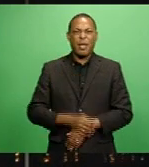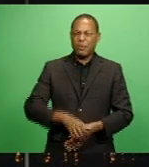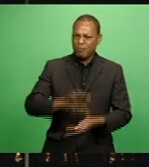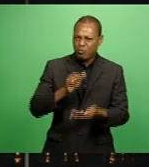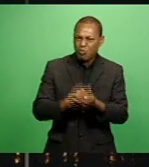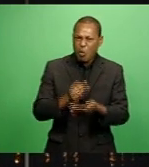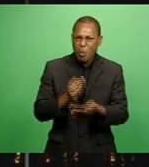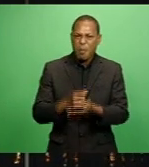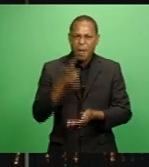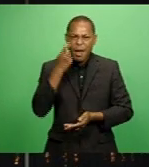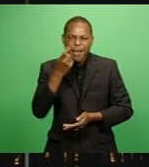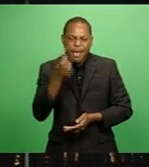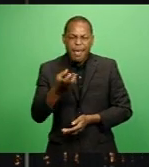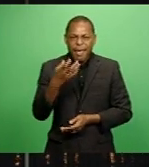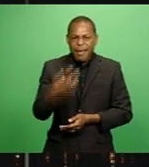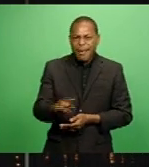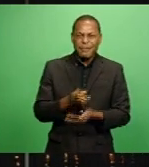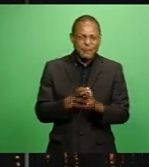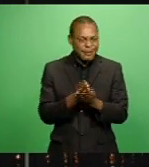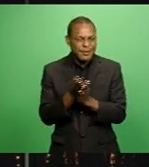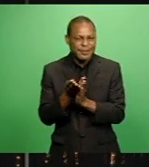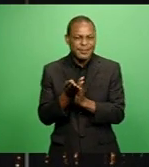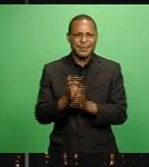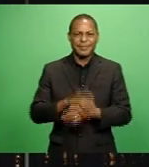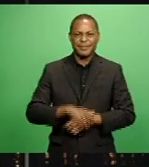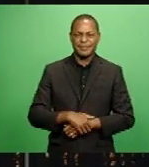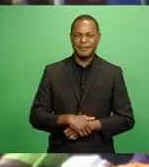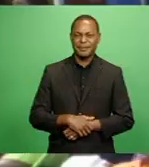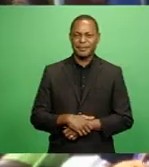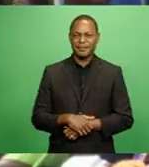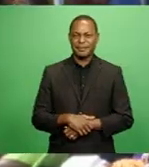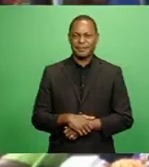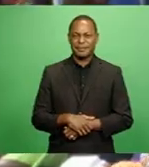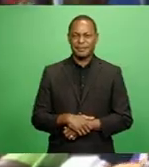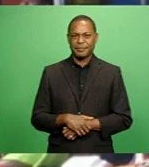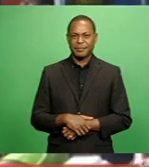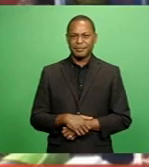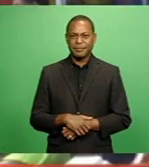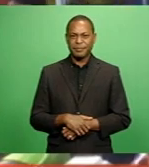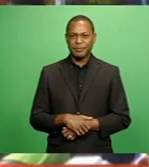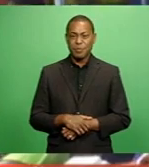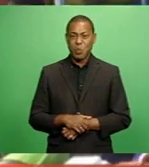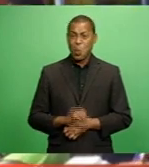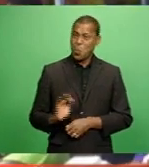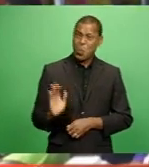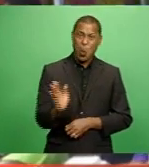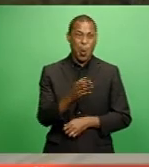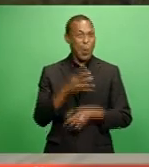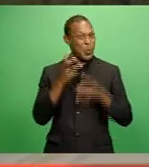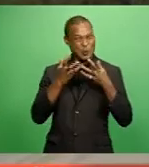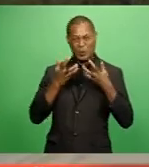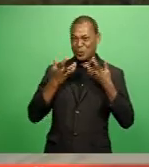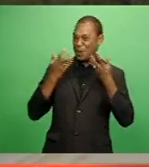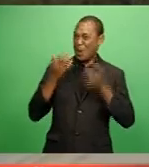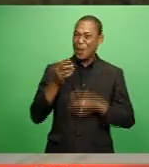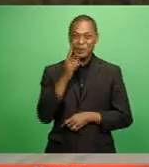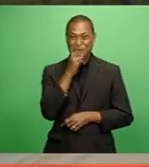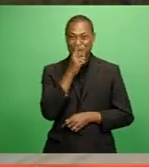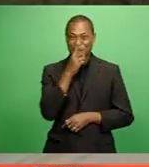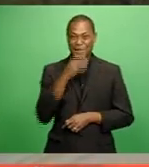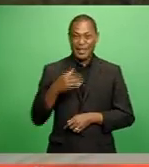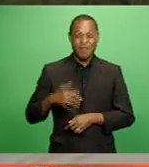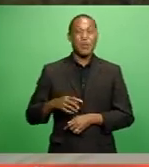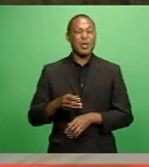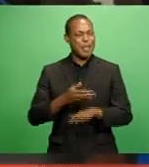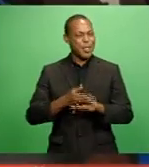and inpatient services. Felipe Nakaso has more. It was all smiles for people living around this area as the new